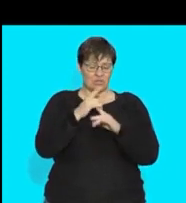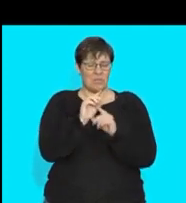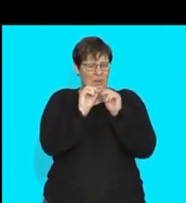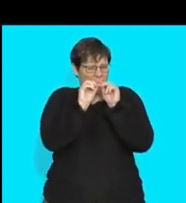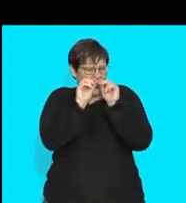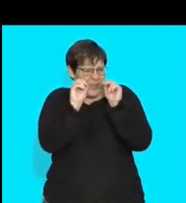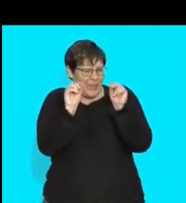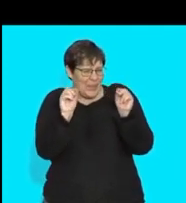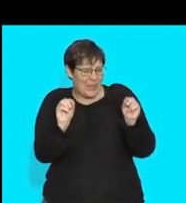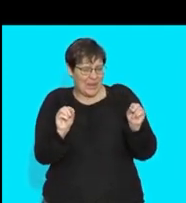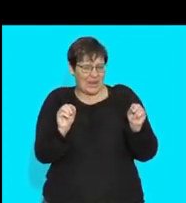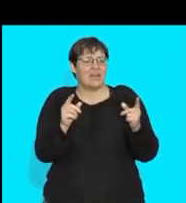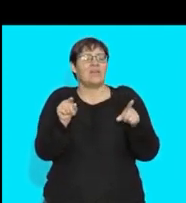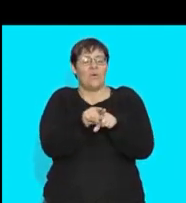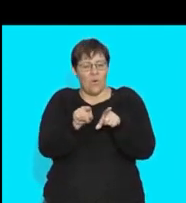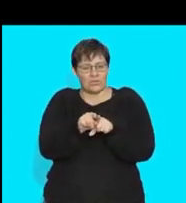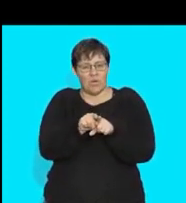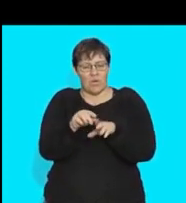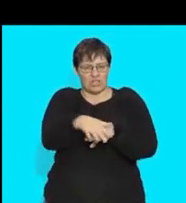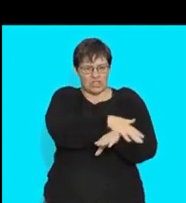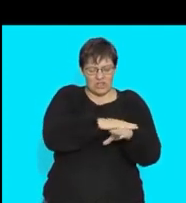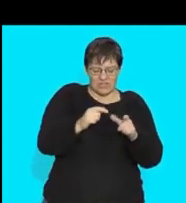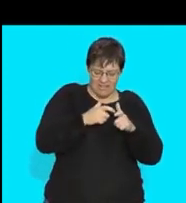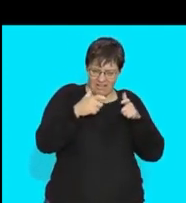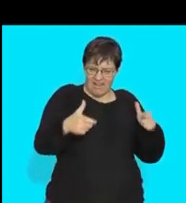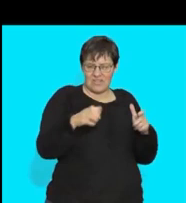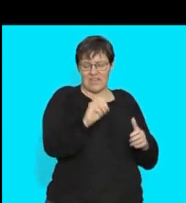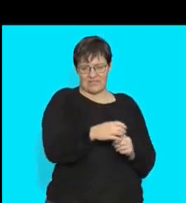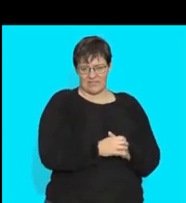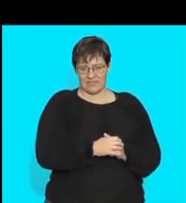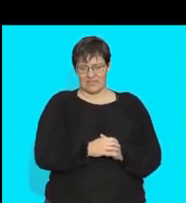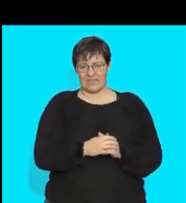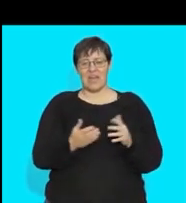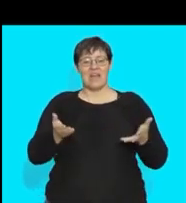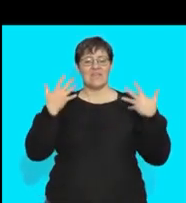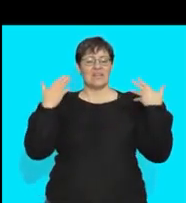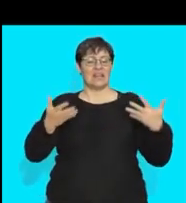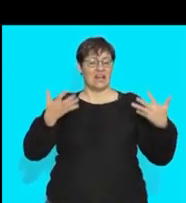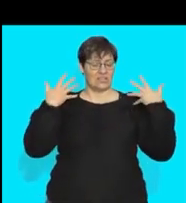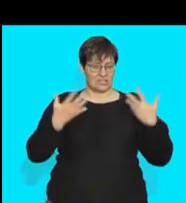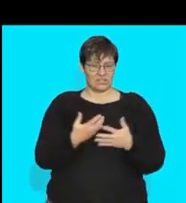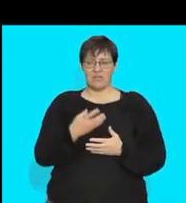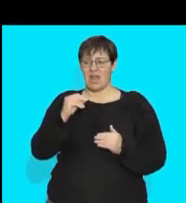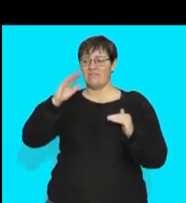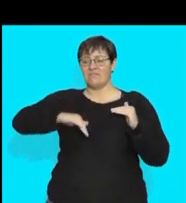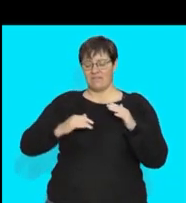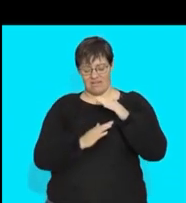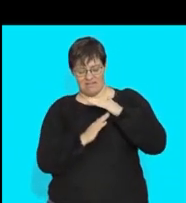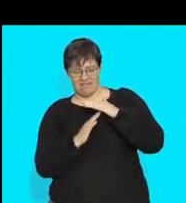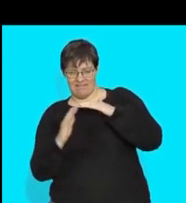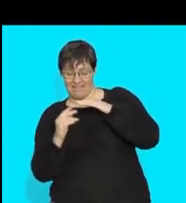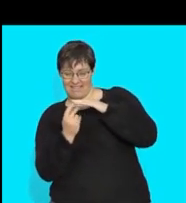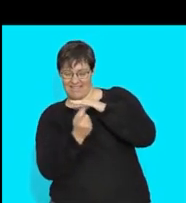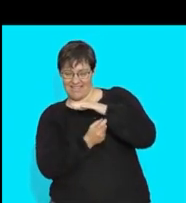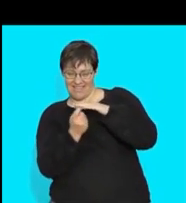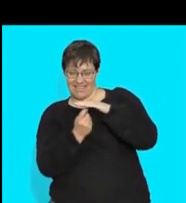thin, and it also has a large surface area. Ventilation, what do we have at the bottom over here?